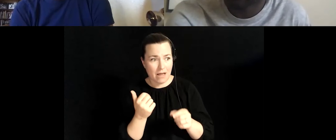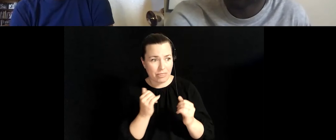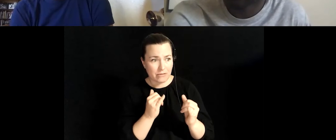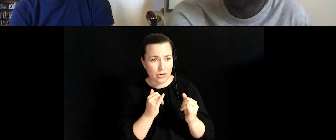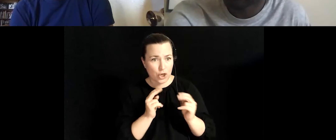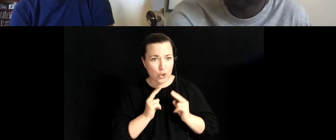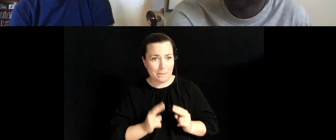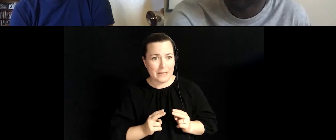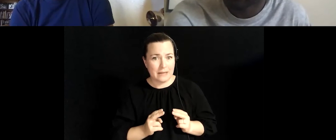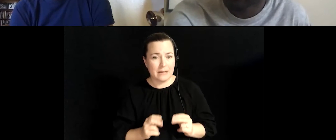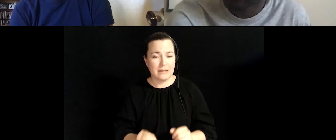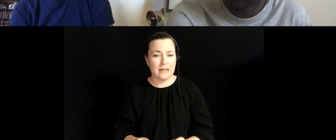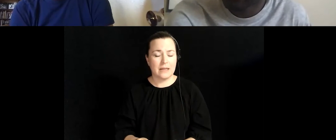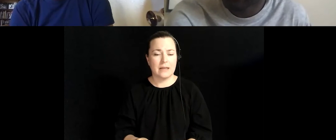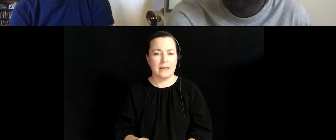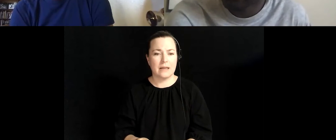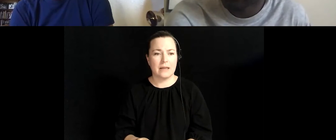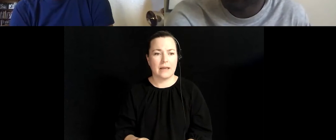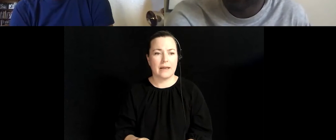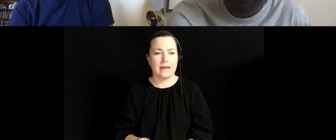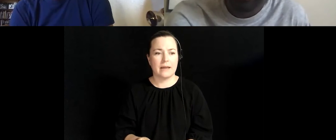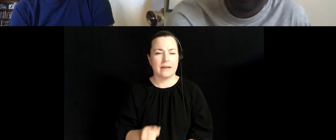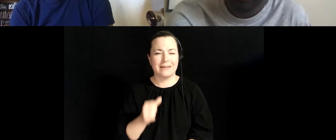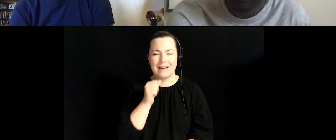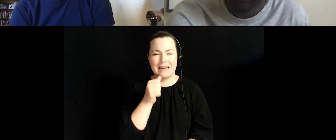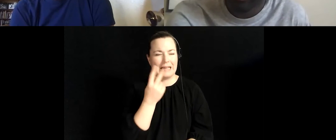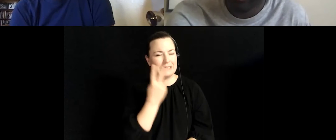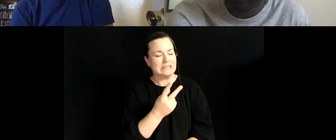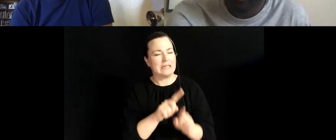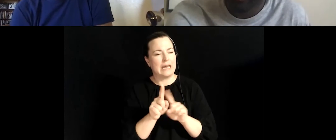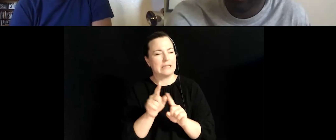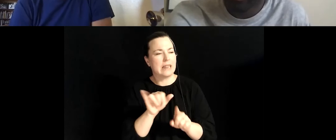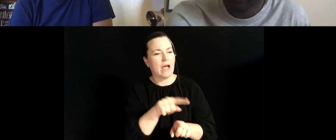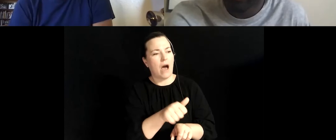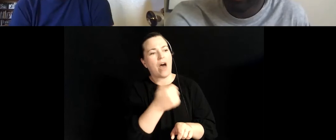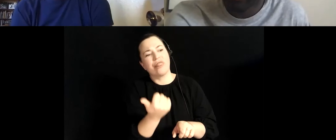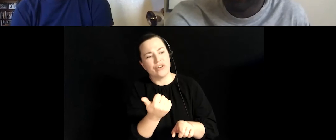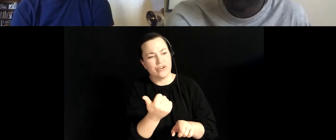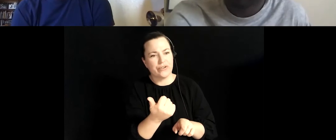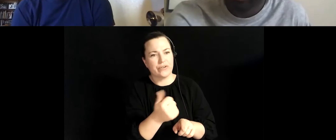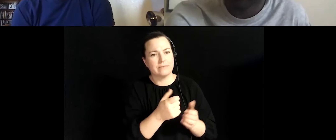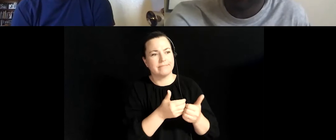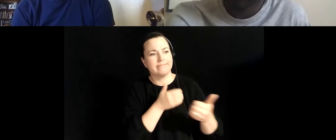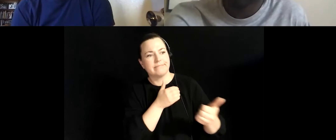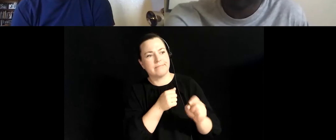not some other something else or something other, and